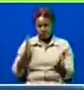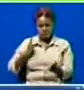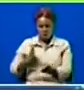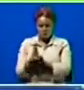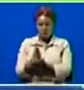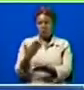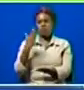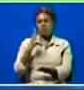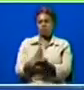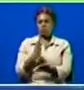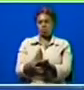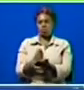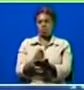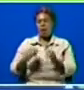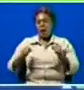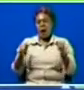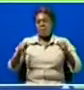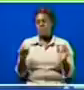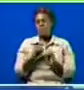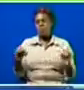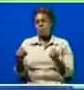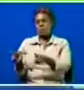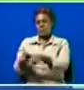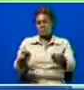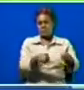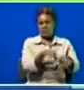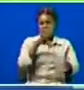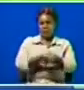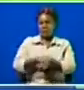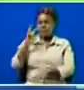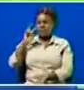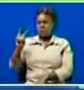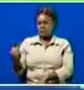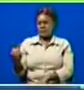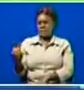honest, we didn't like the draw because looking at also